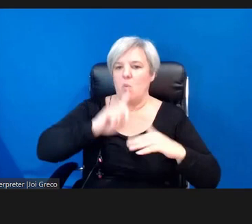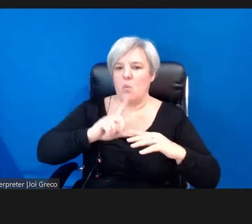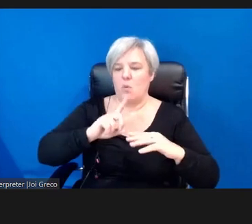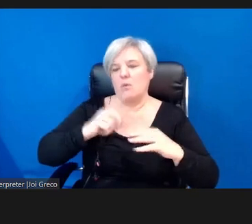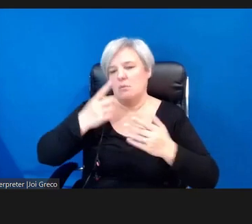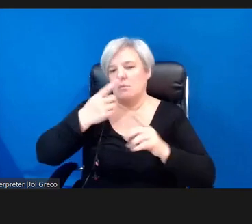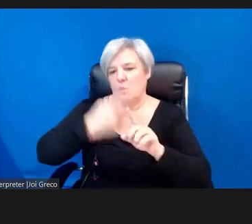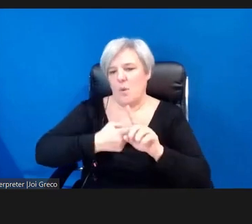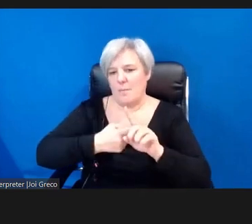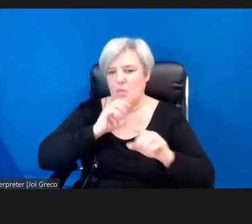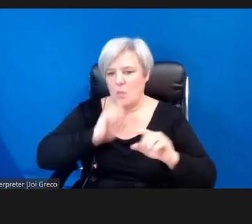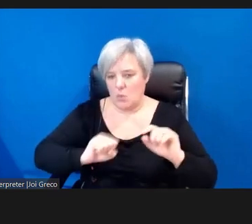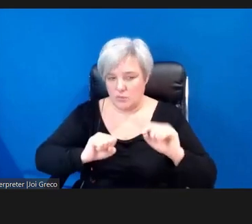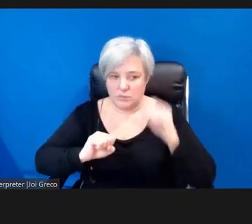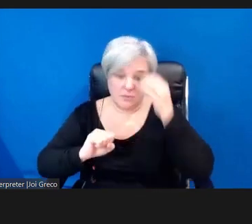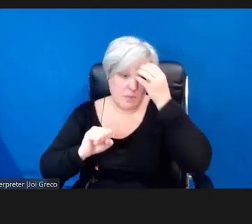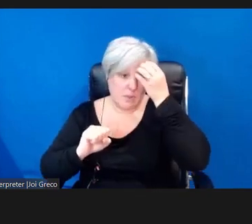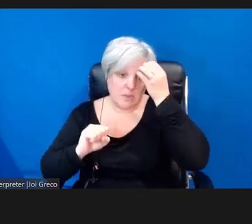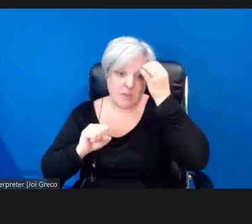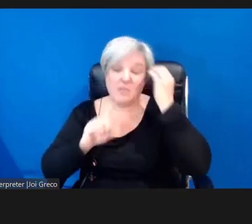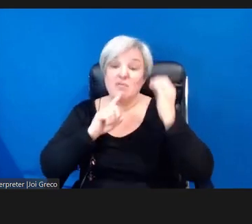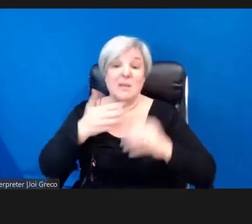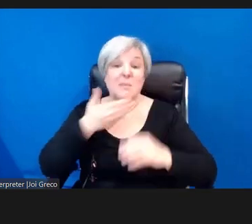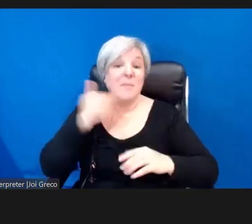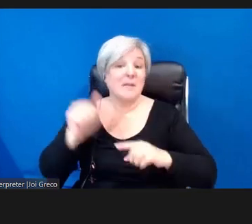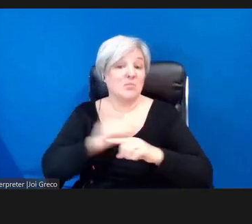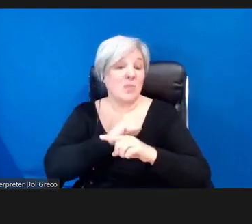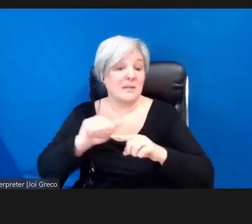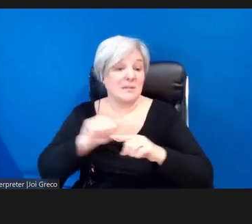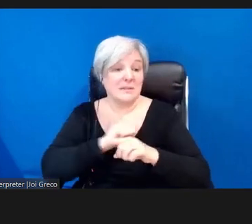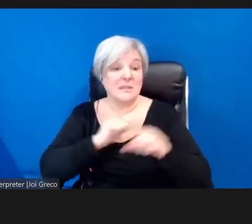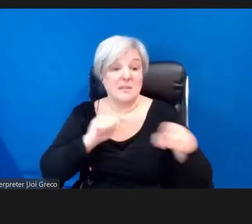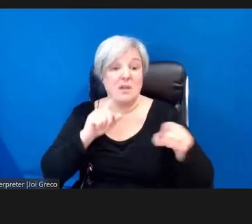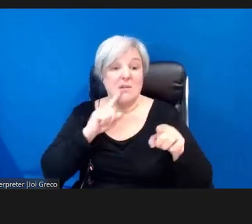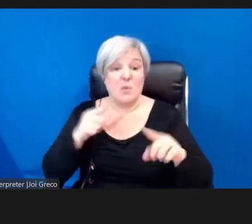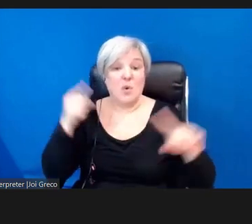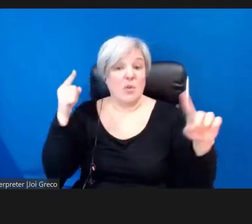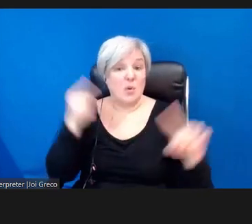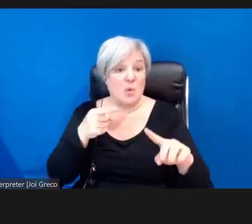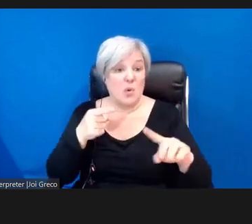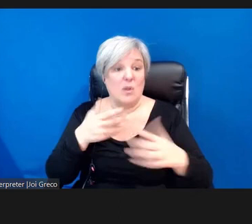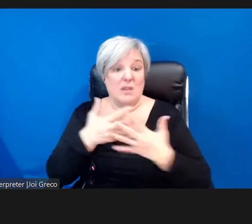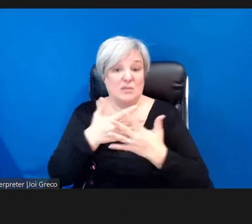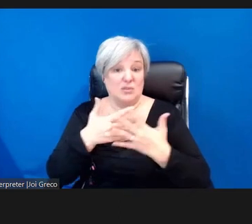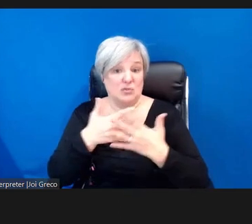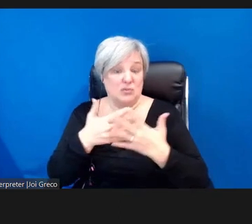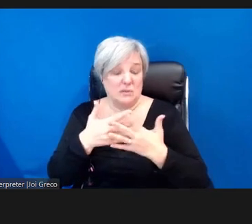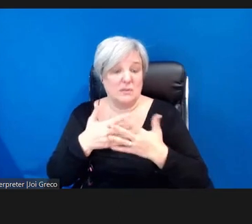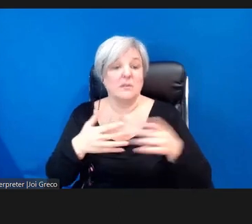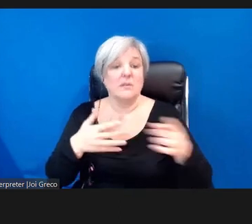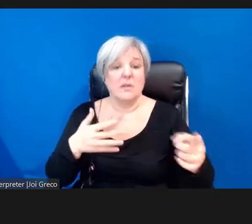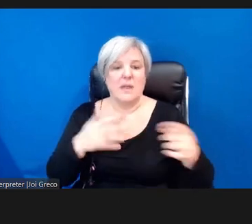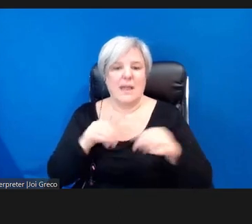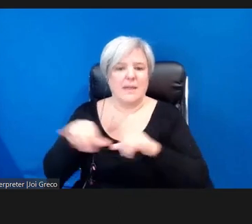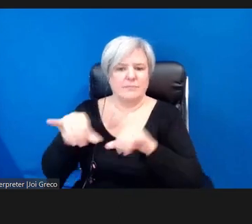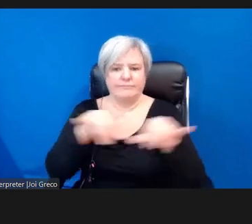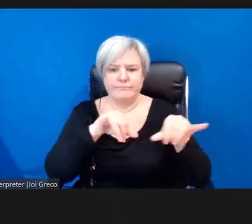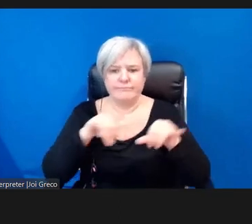VSV clearly addresses that best practices for the objective of screening and uniform follow-up.